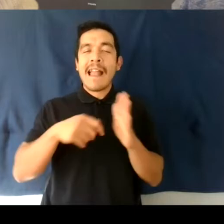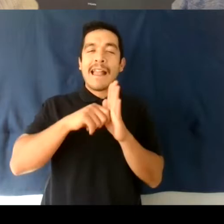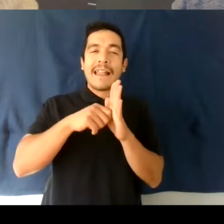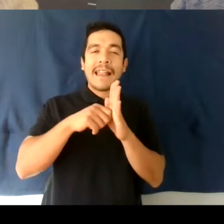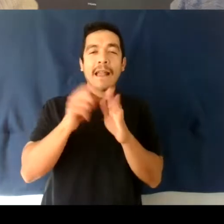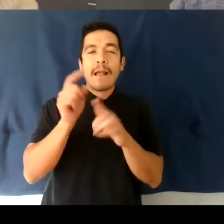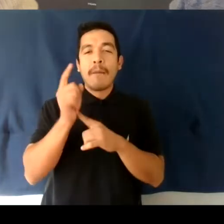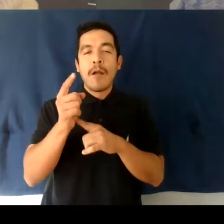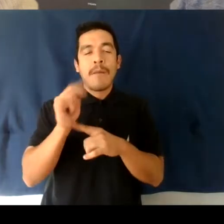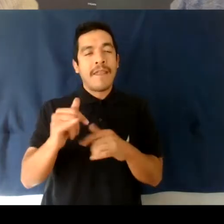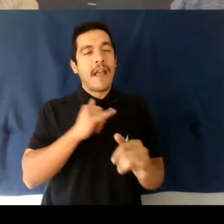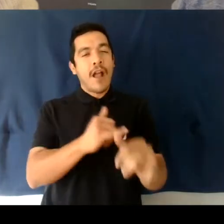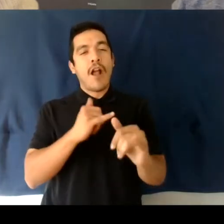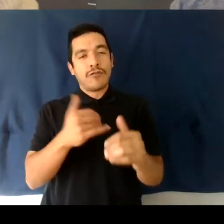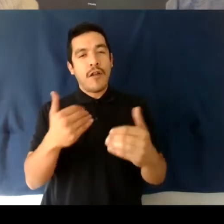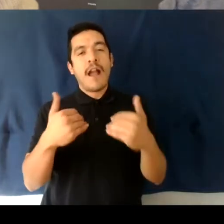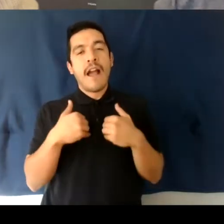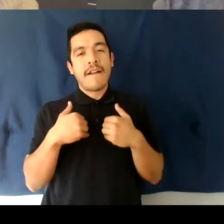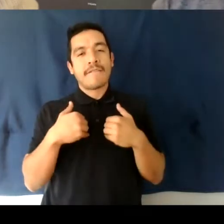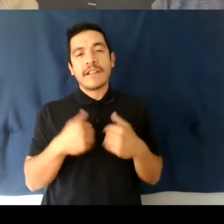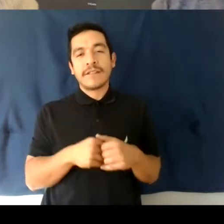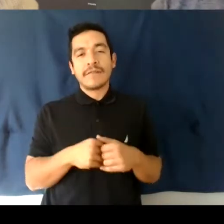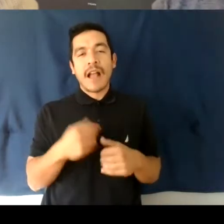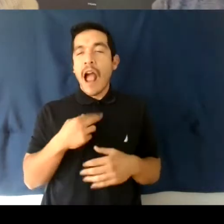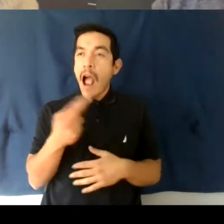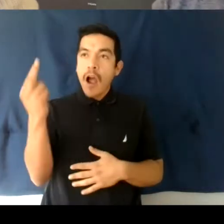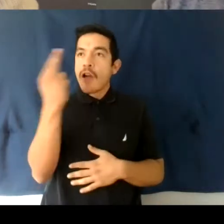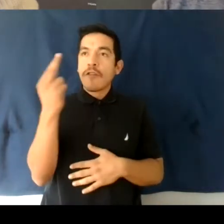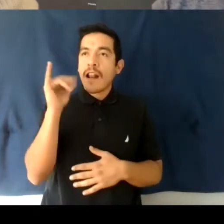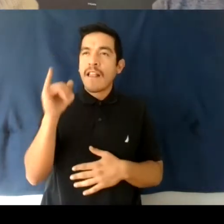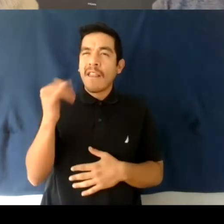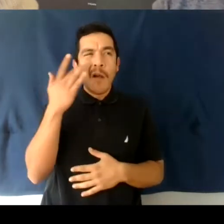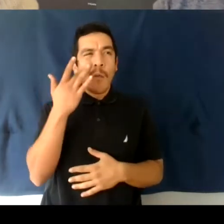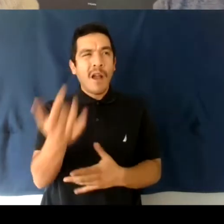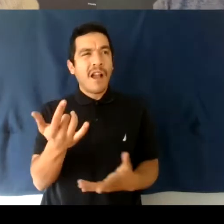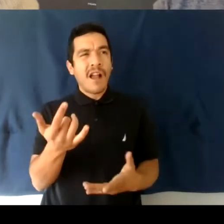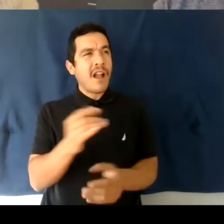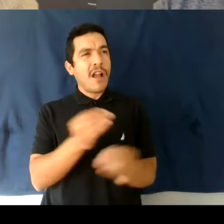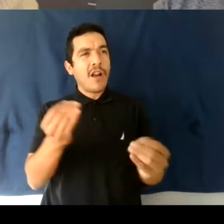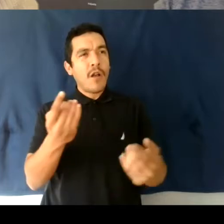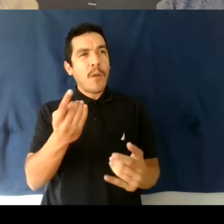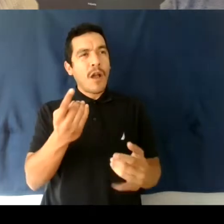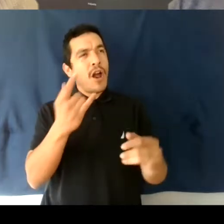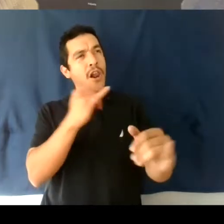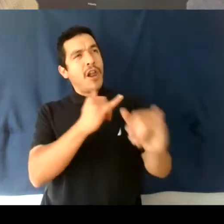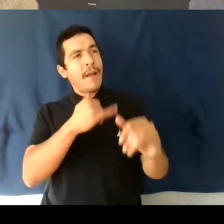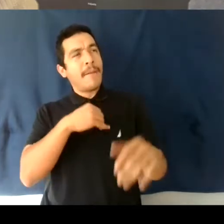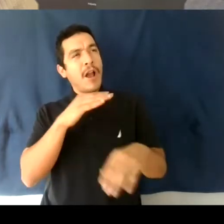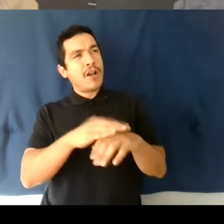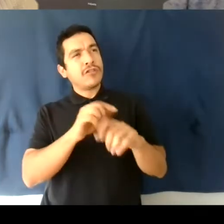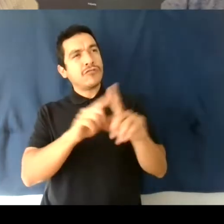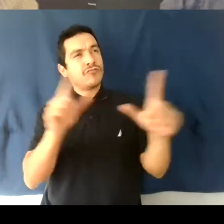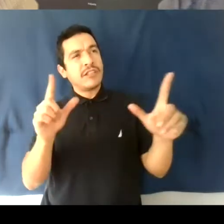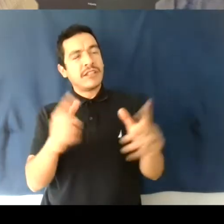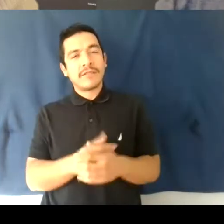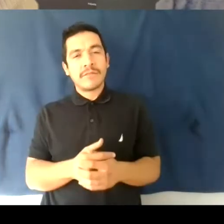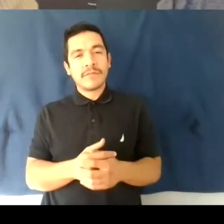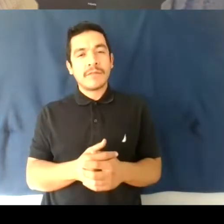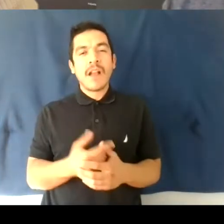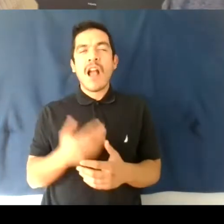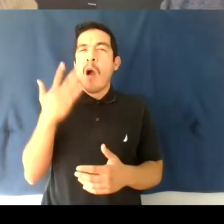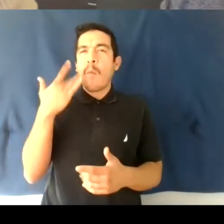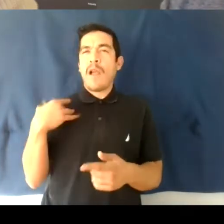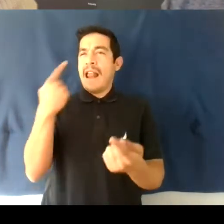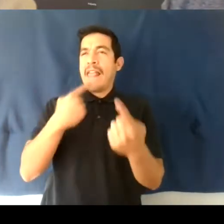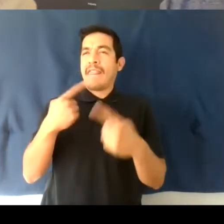moment that I also had, was like sort of this realization of like, why no one, like, why did I think that I just couldn't do these things?